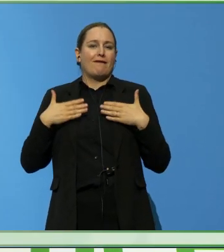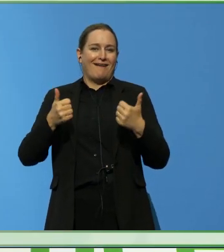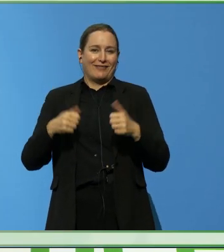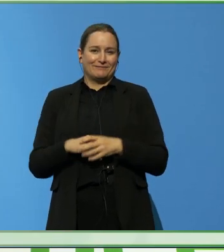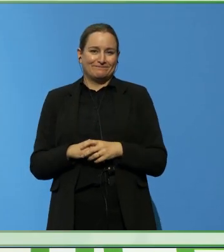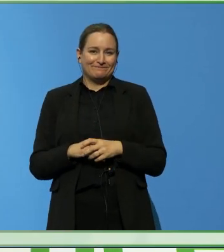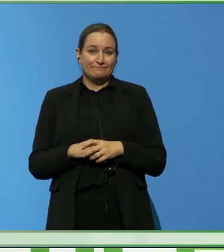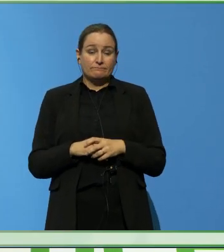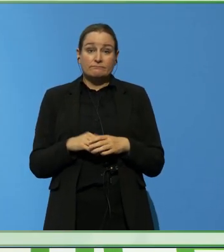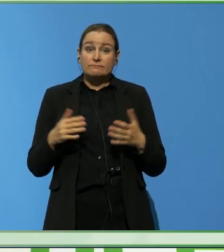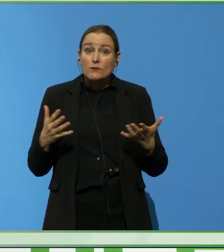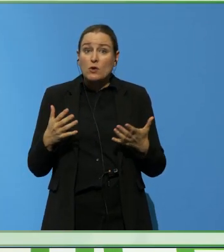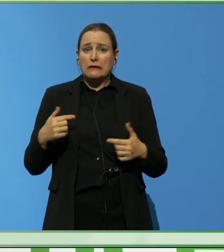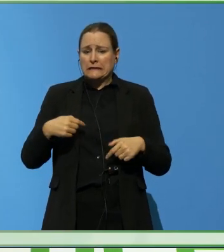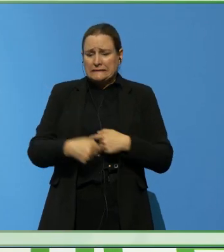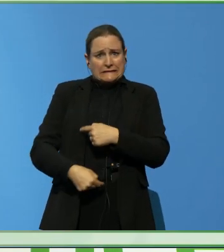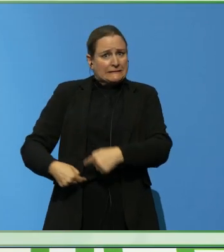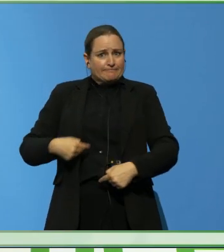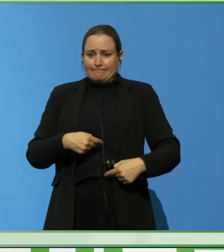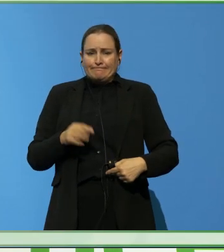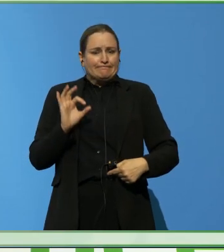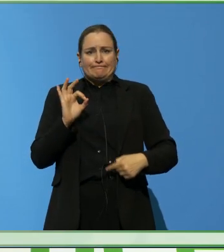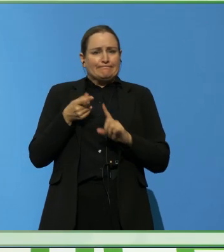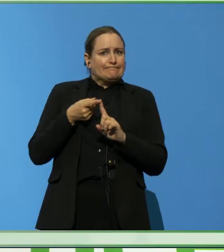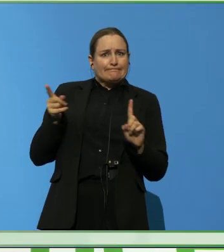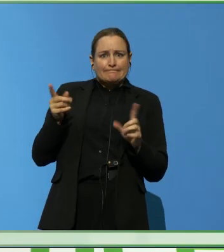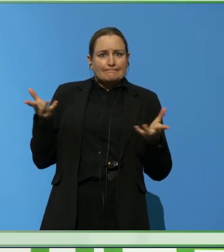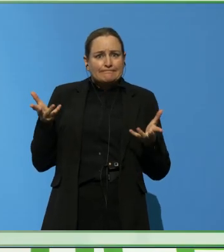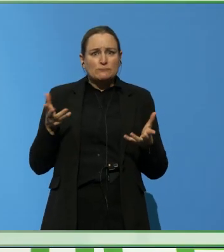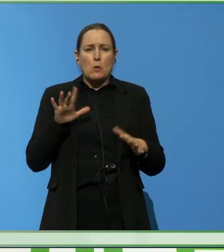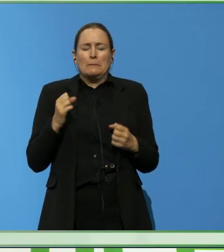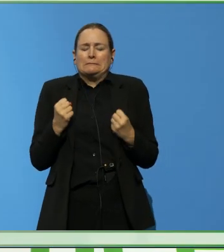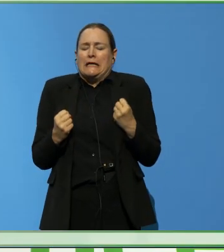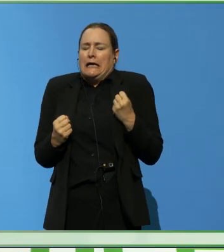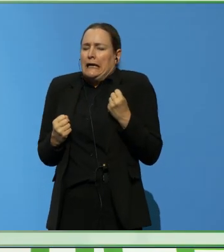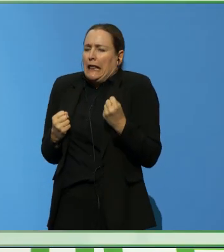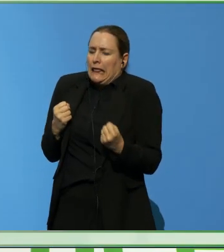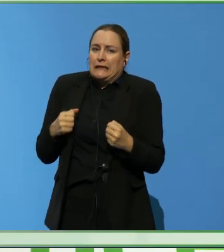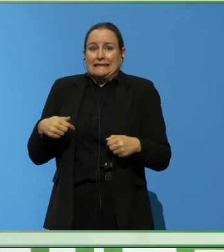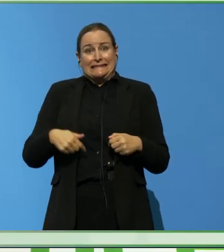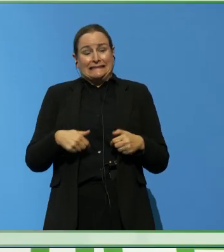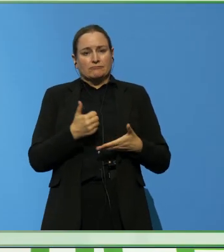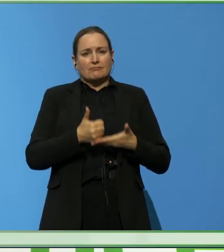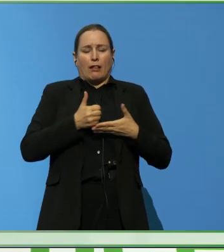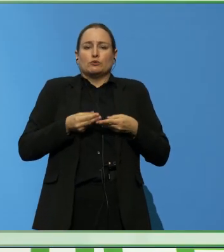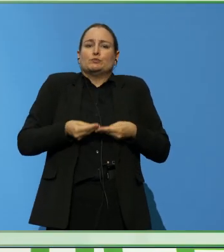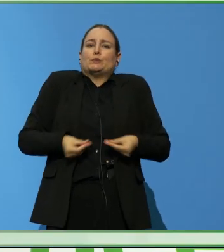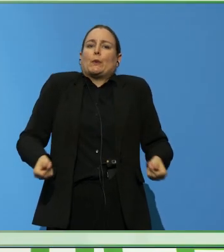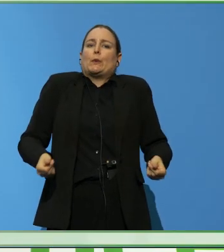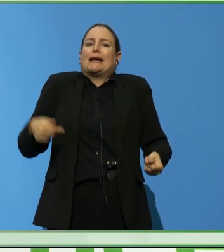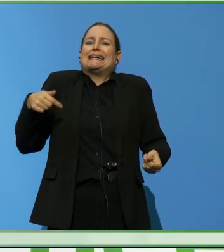medical diagnosis, treatment and care, and pain relief strategies. And lastly, it includes